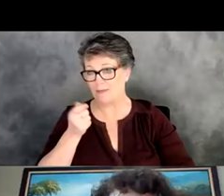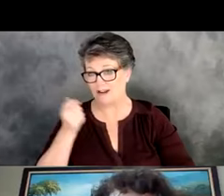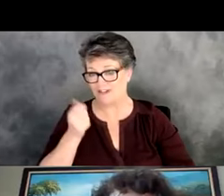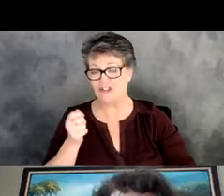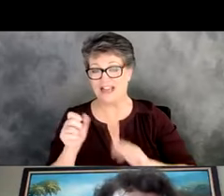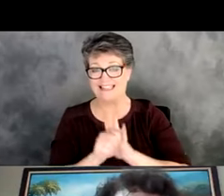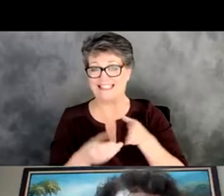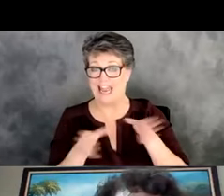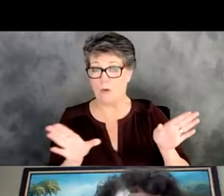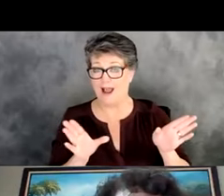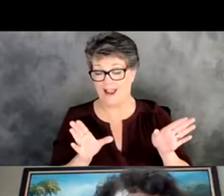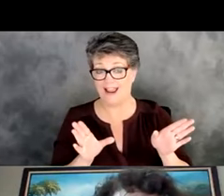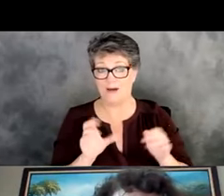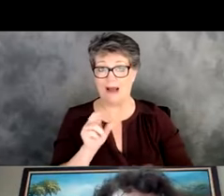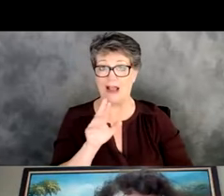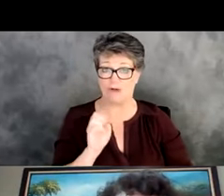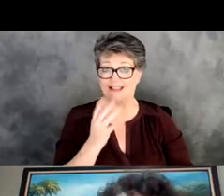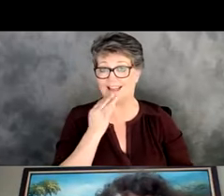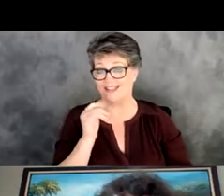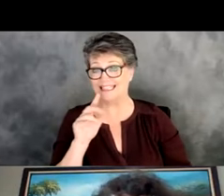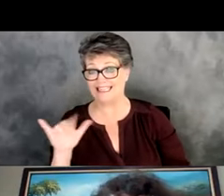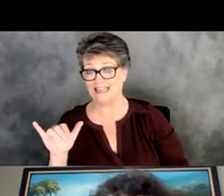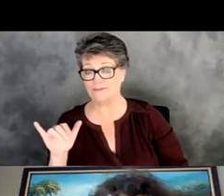statewide rates by race, ethnicity.